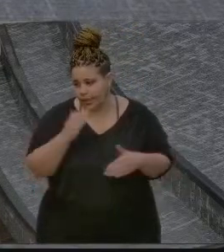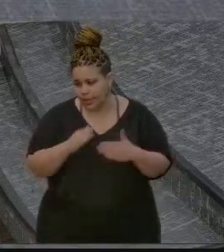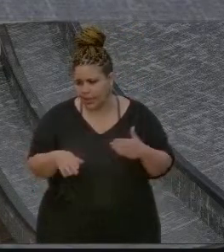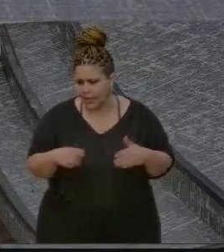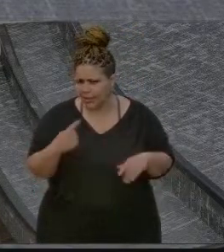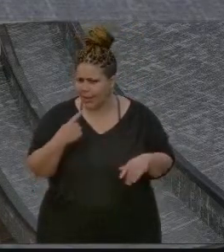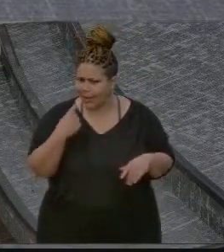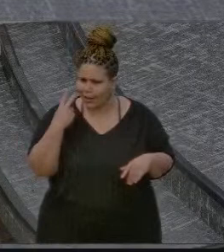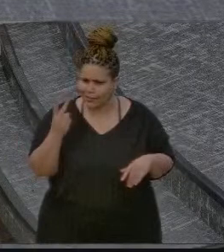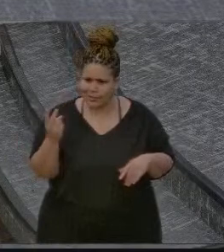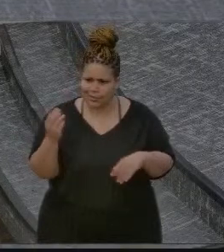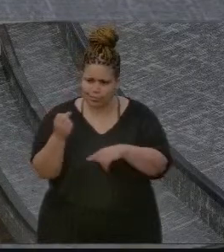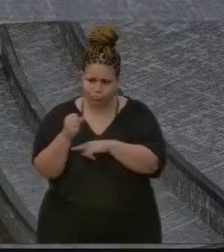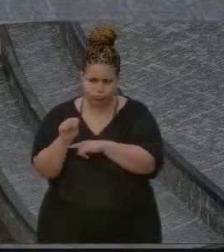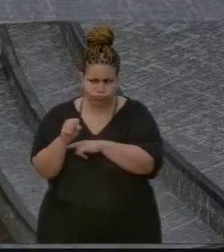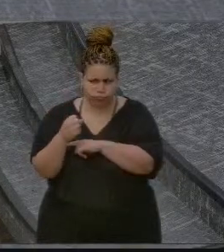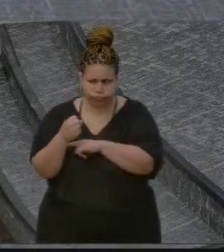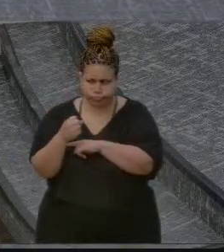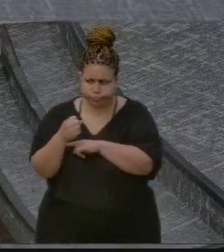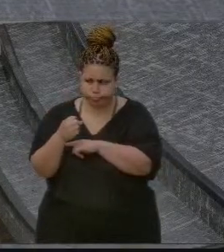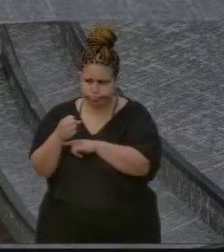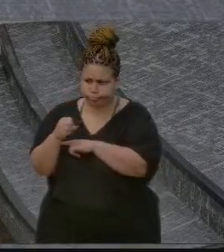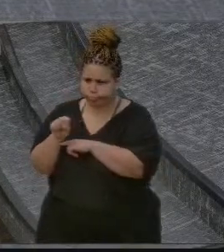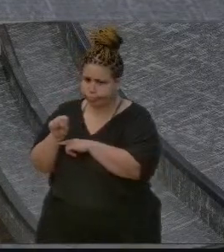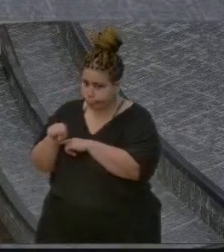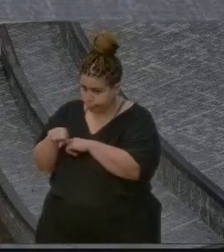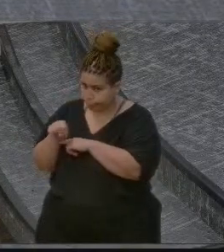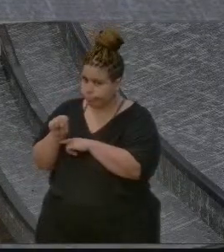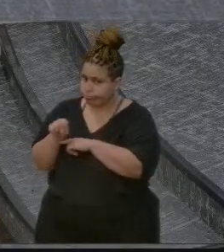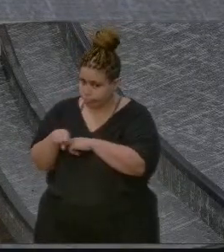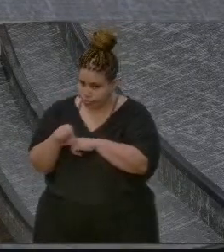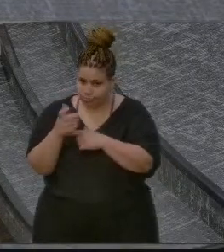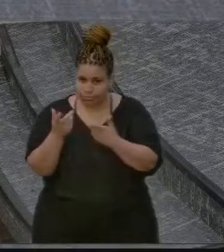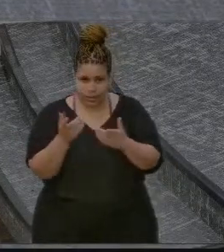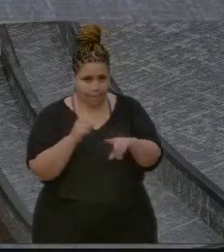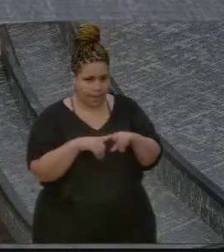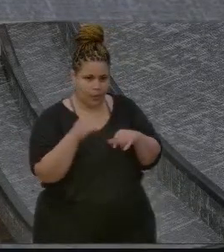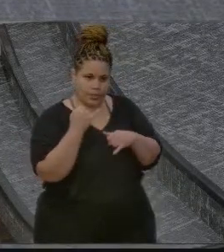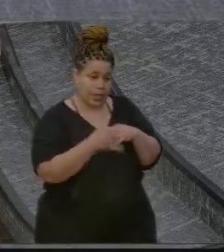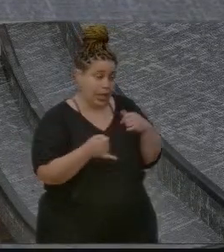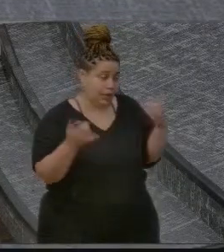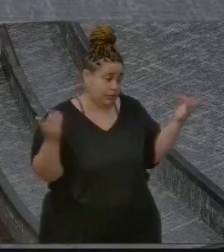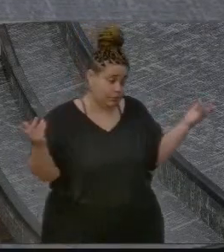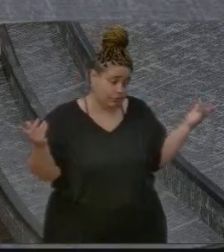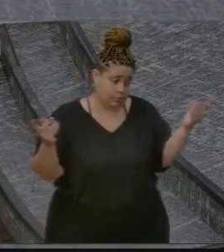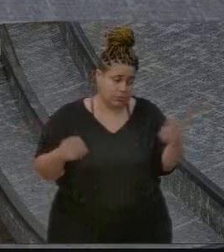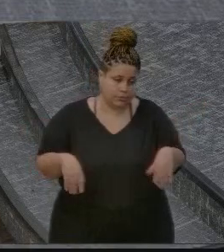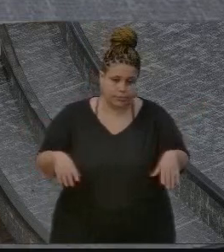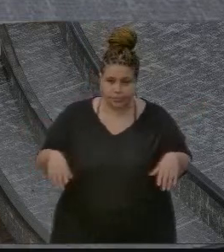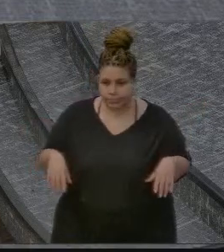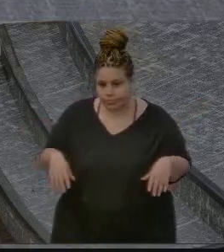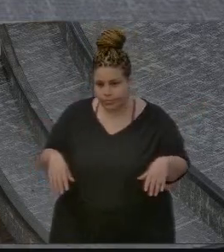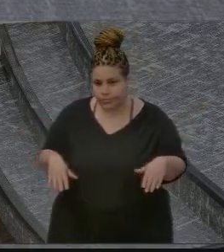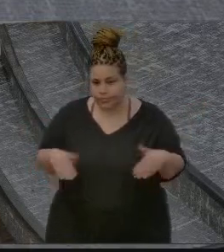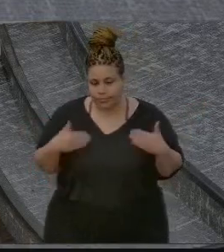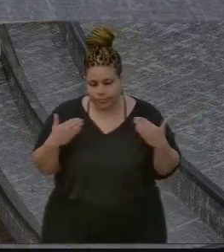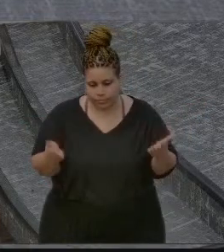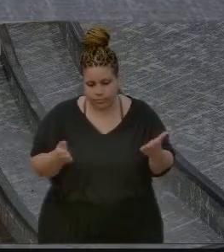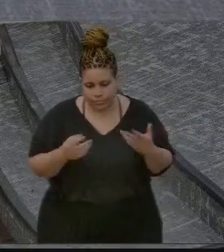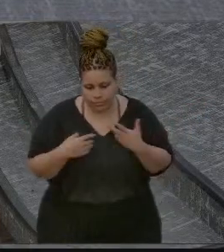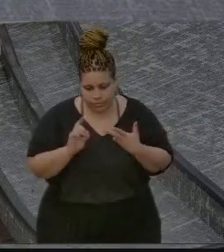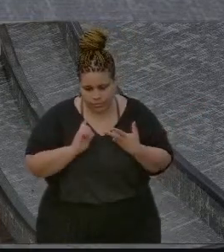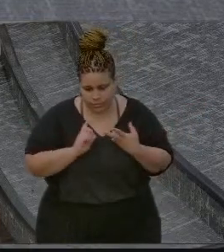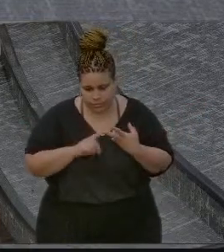there was consensus, but it was late, like it is tonight. So before we move forward with that, we want to do that. And